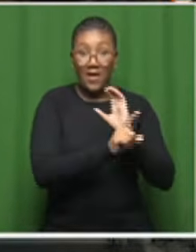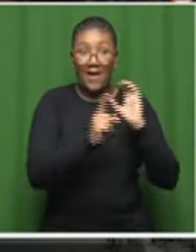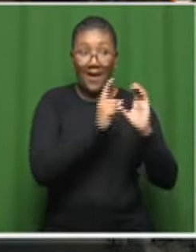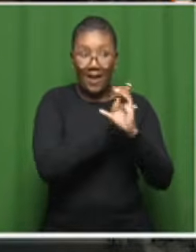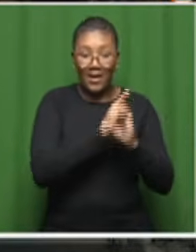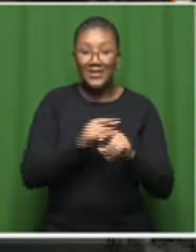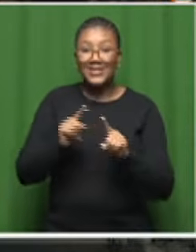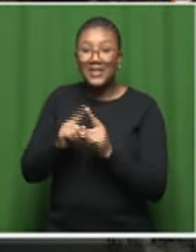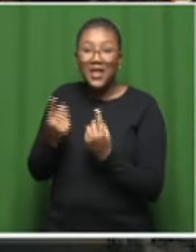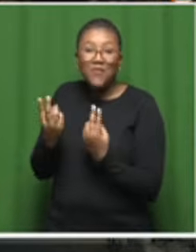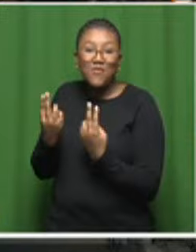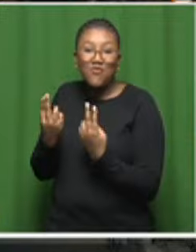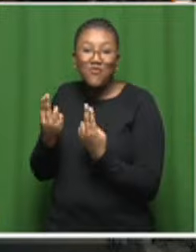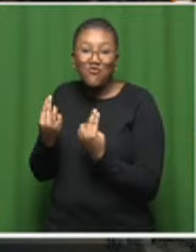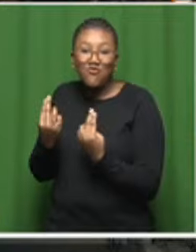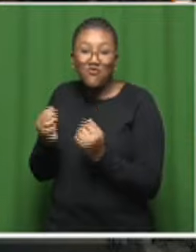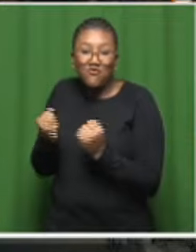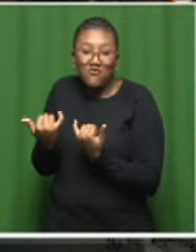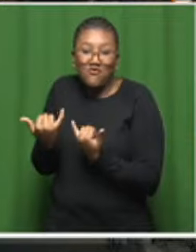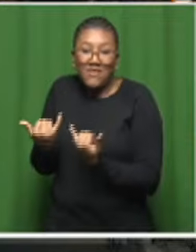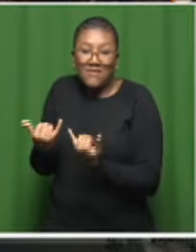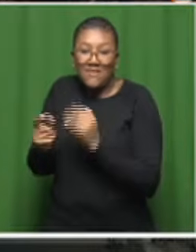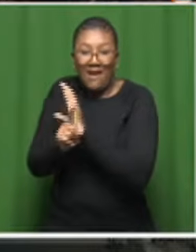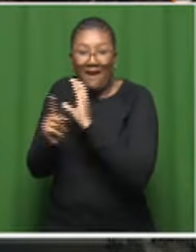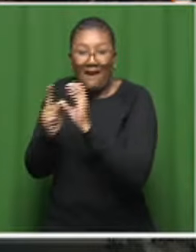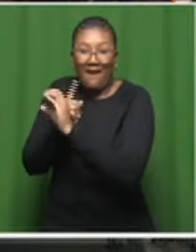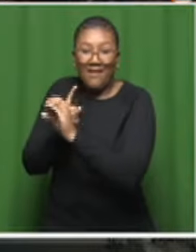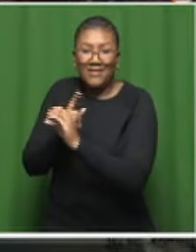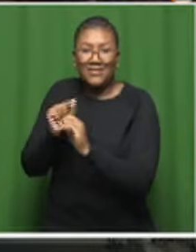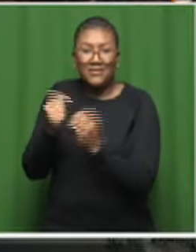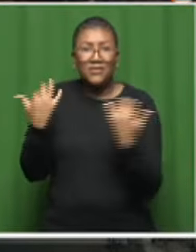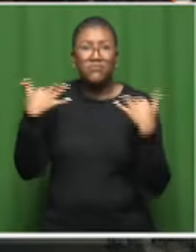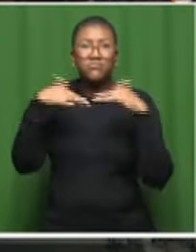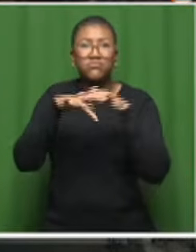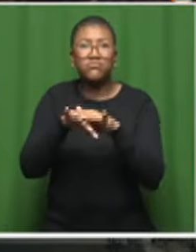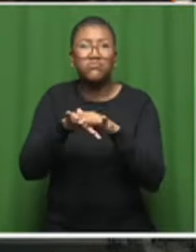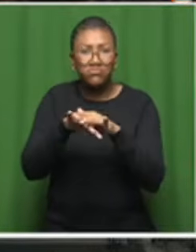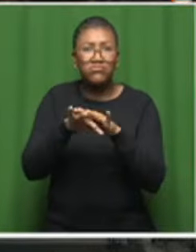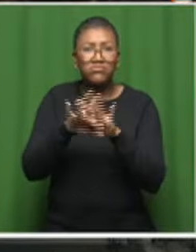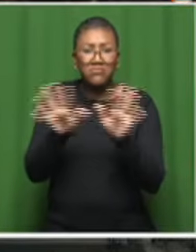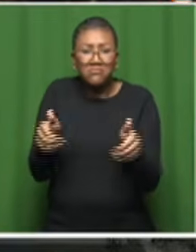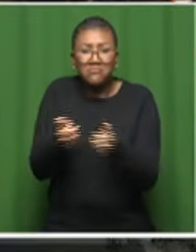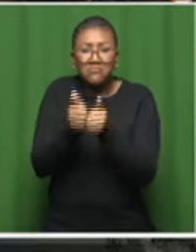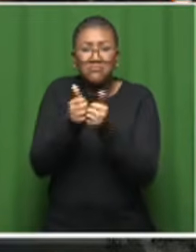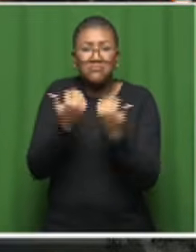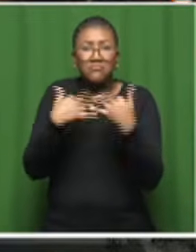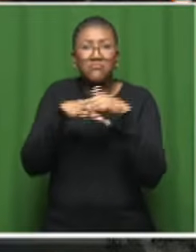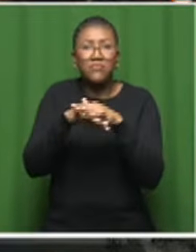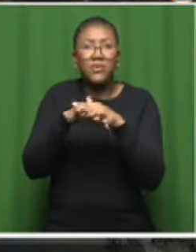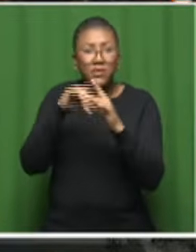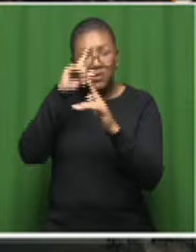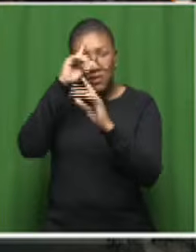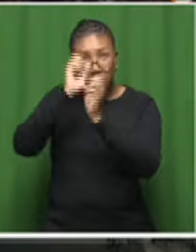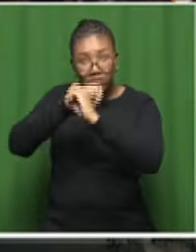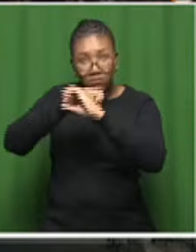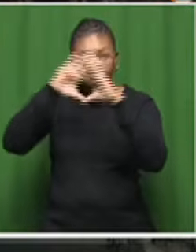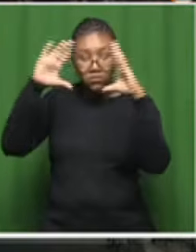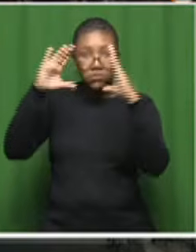elaborate a little bit further on what that means. How do you translate that visually?